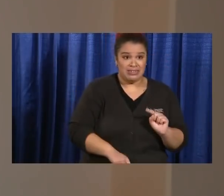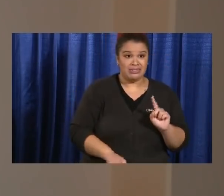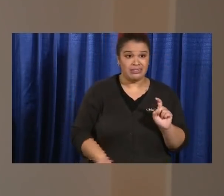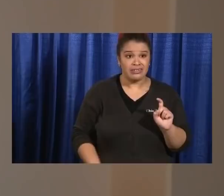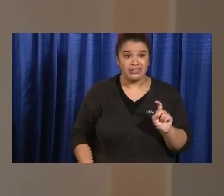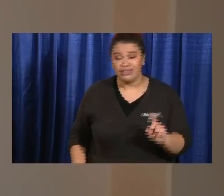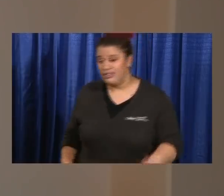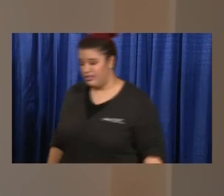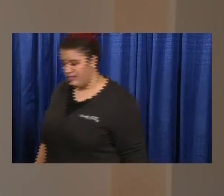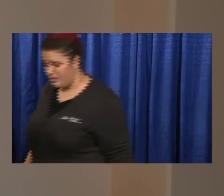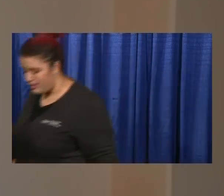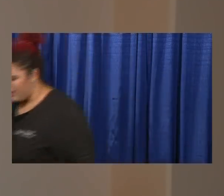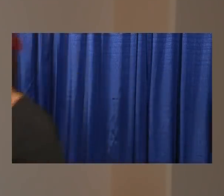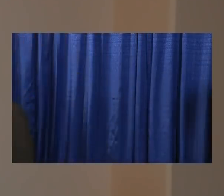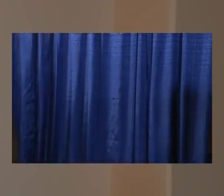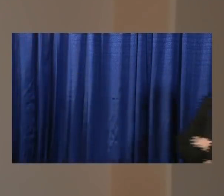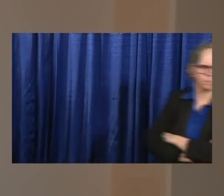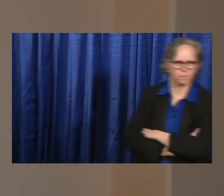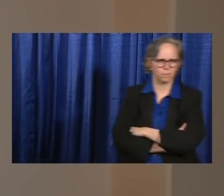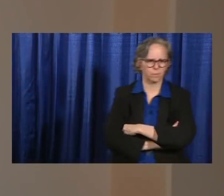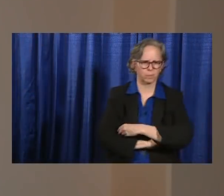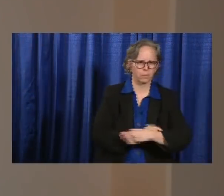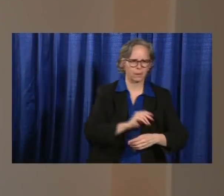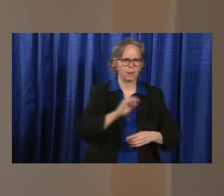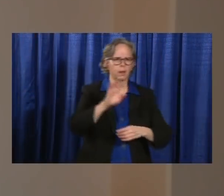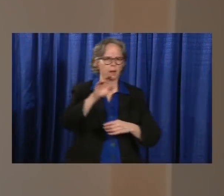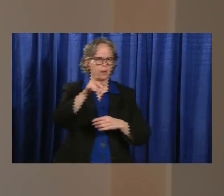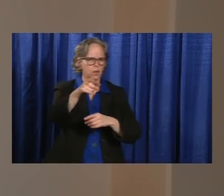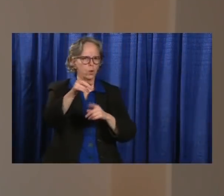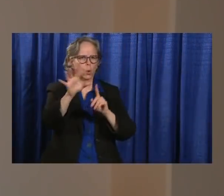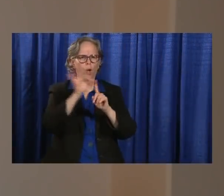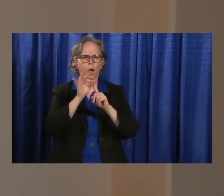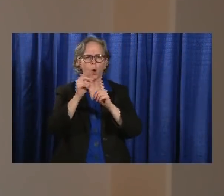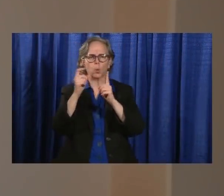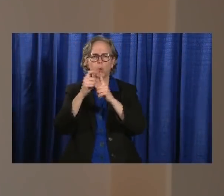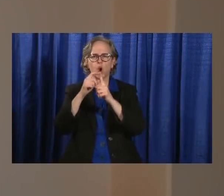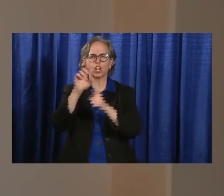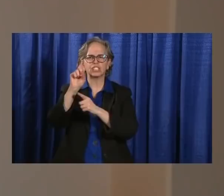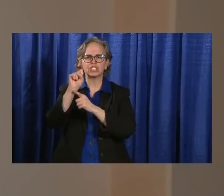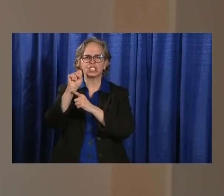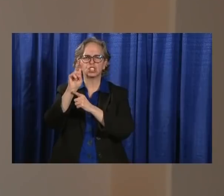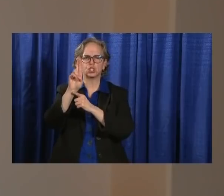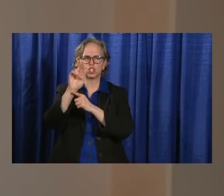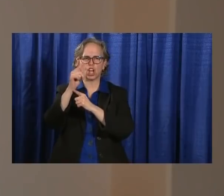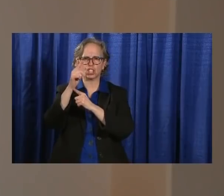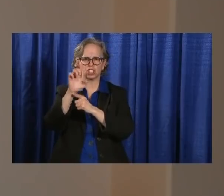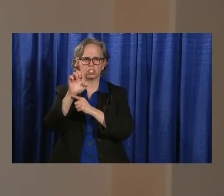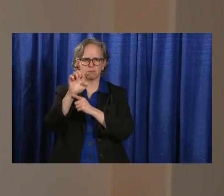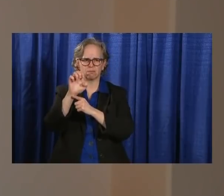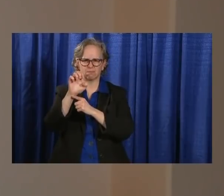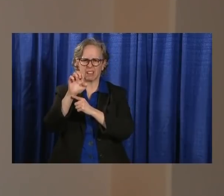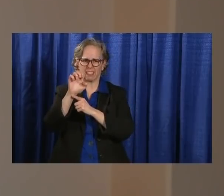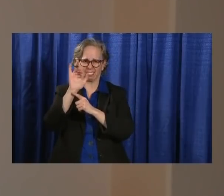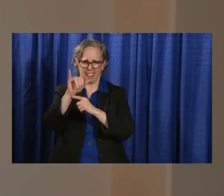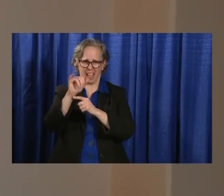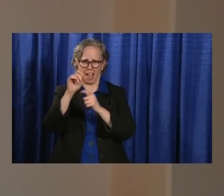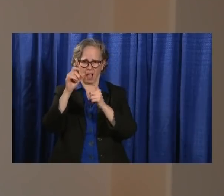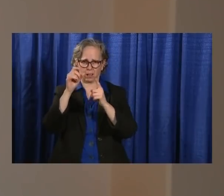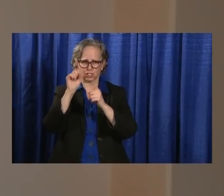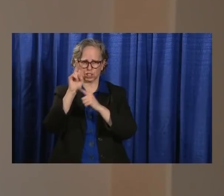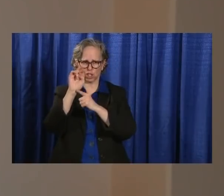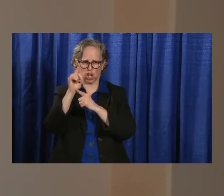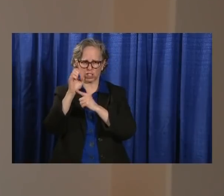immediately. With healthcare, the surge is yet to come. With unemployment benefits, the surge hit immediately.